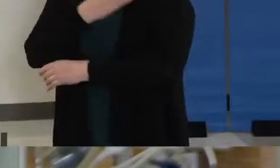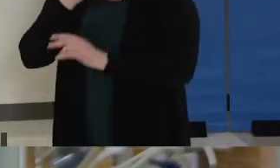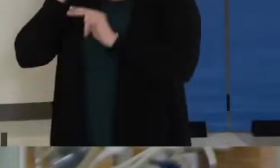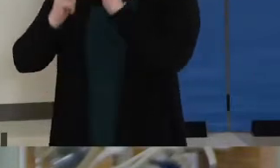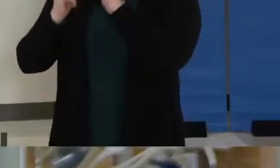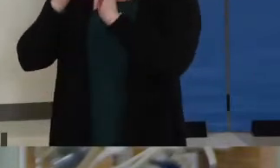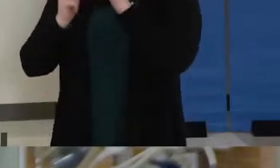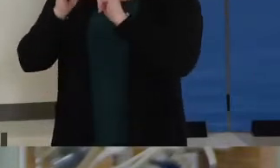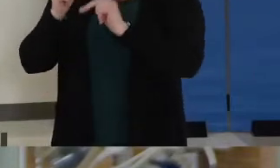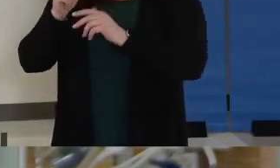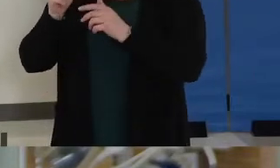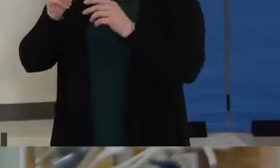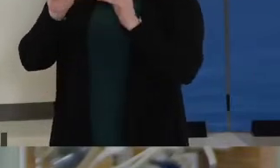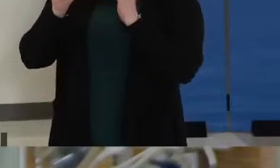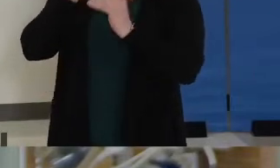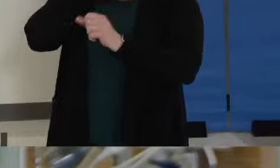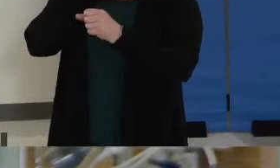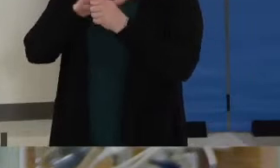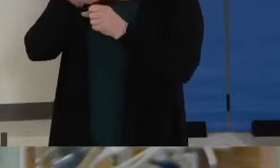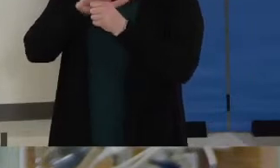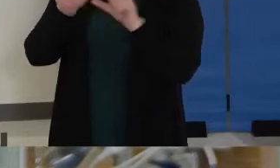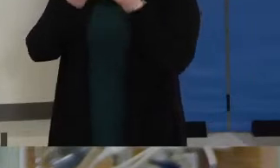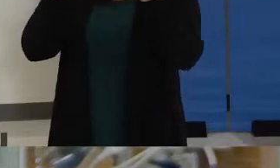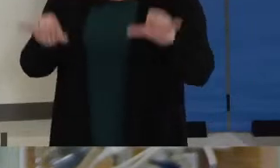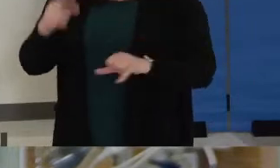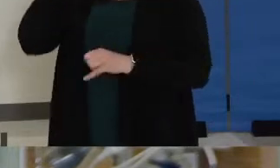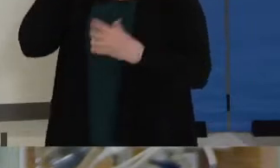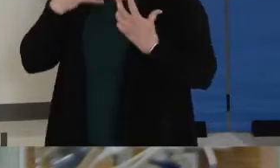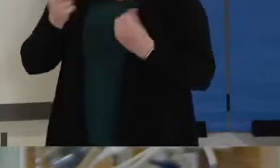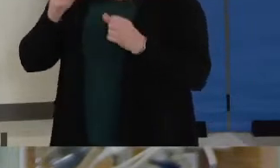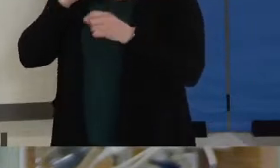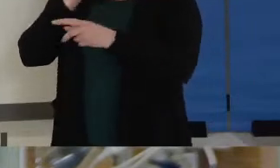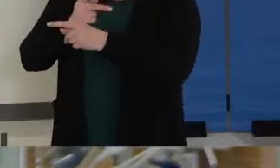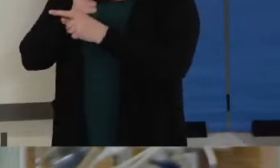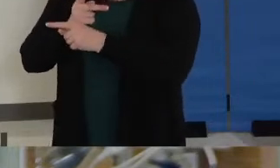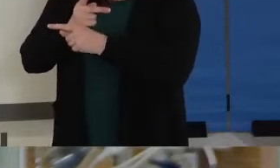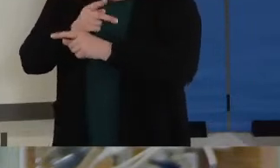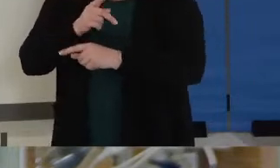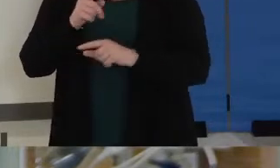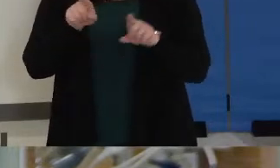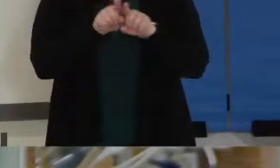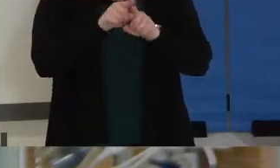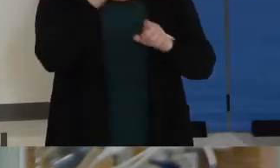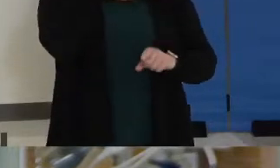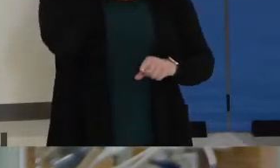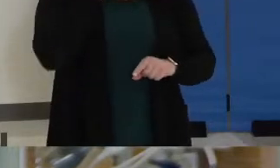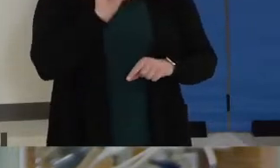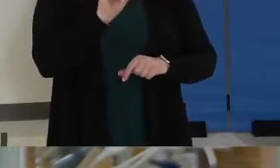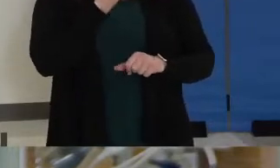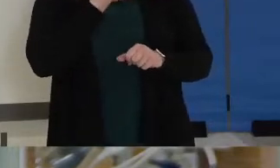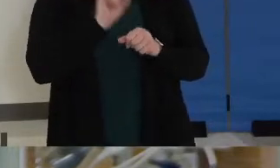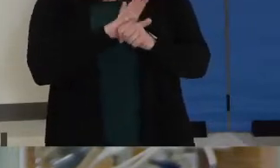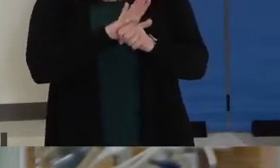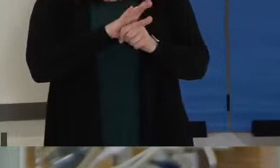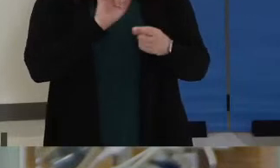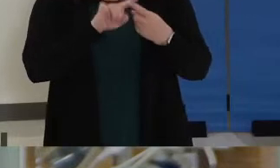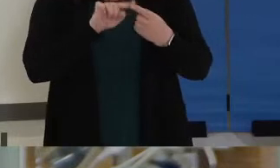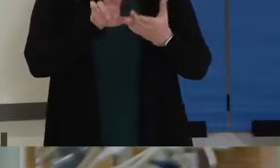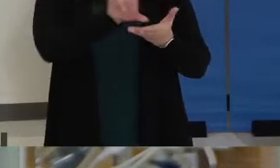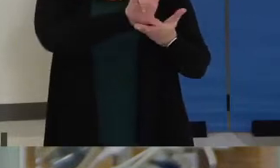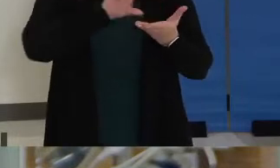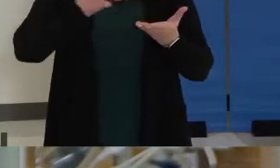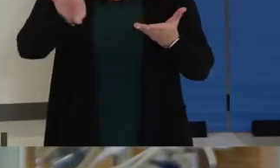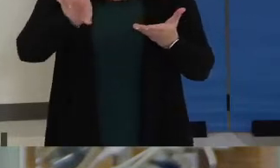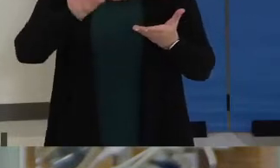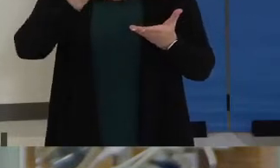of community mental health care. They also know that that promise to fund that decent system of mental health